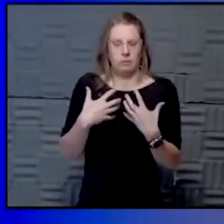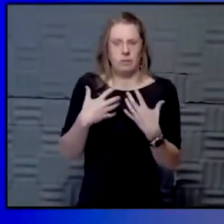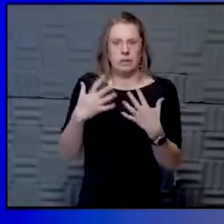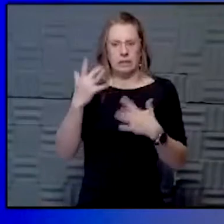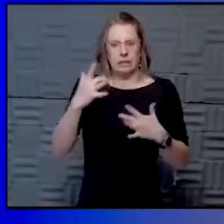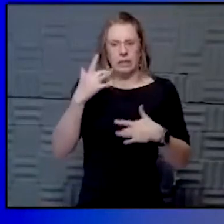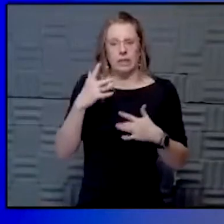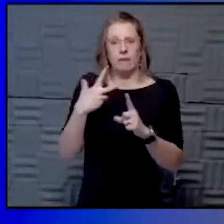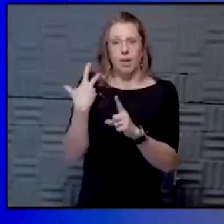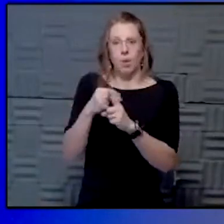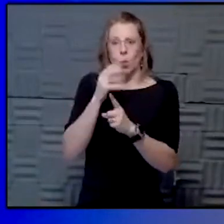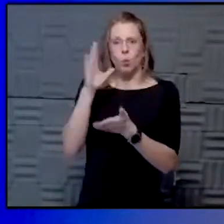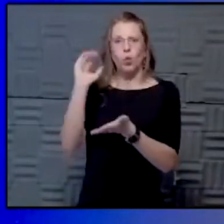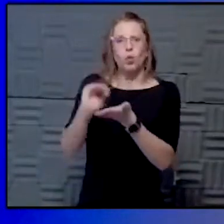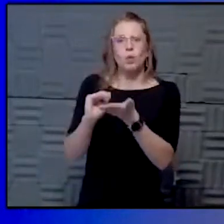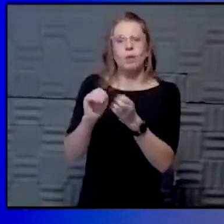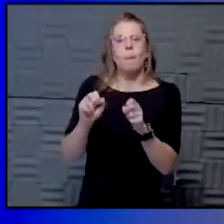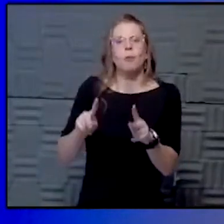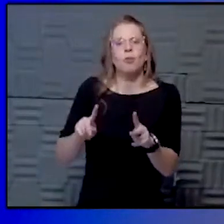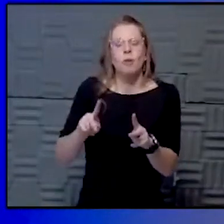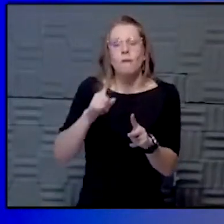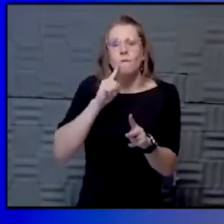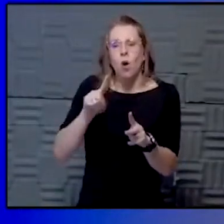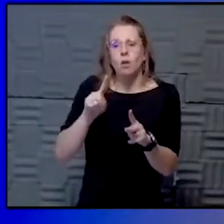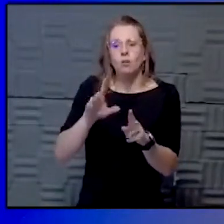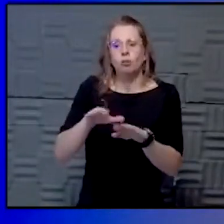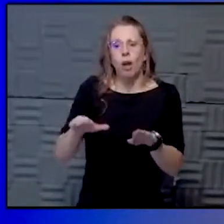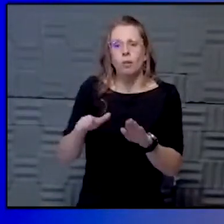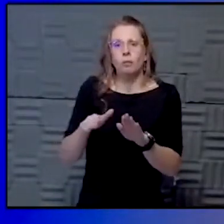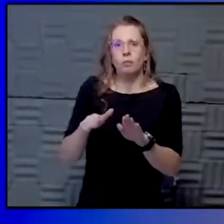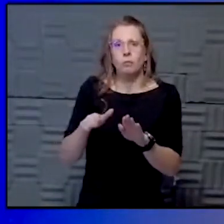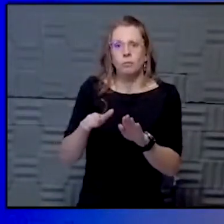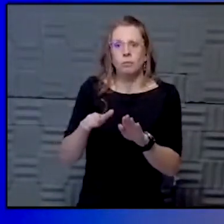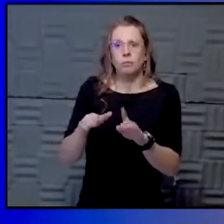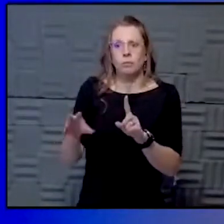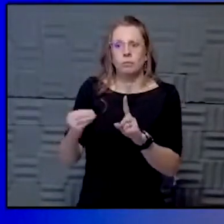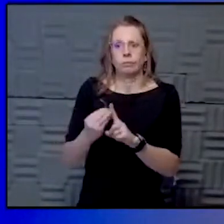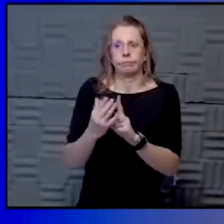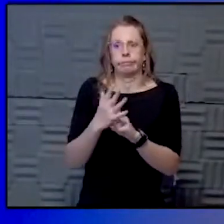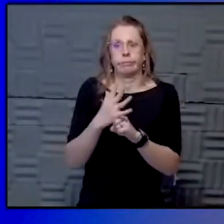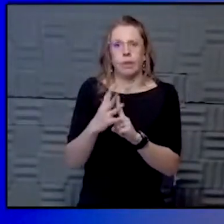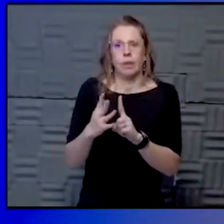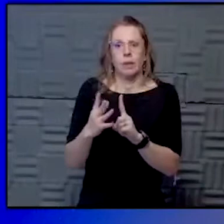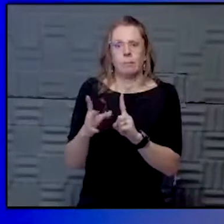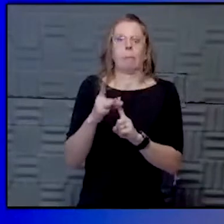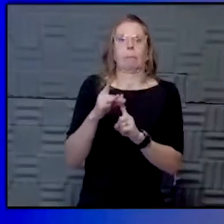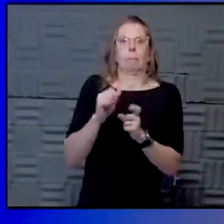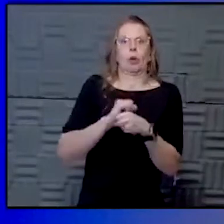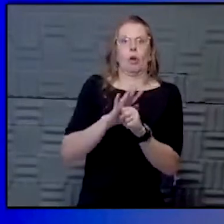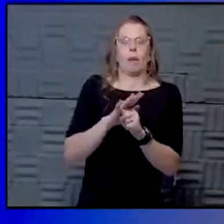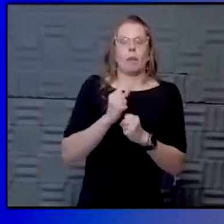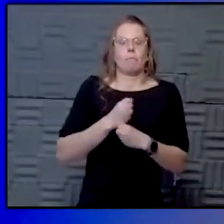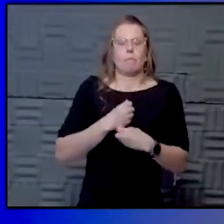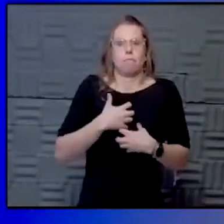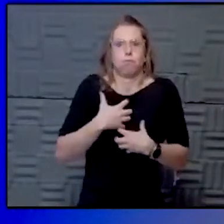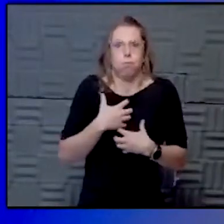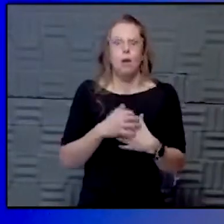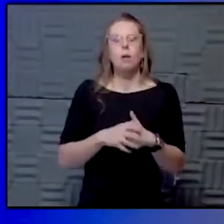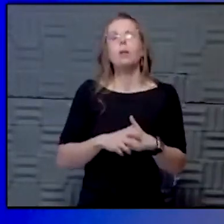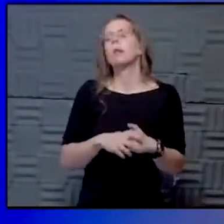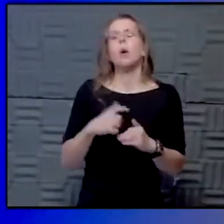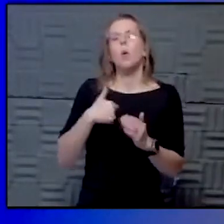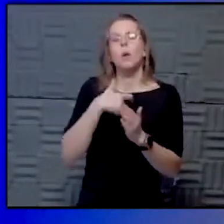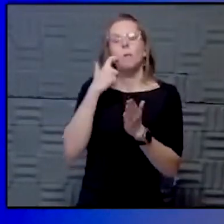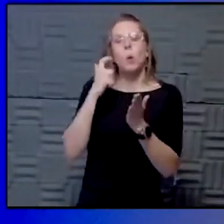is likely going to reduce the chance that your child has to get that. And we've seen that here at the hospital. We've seen, healthy